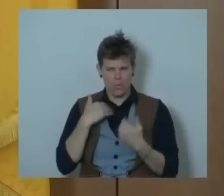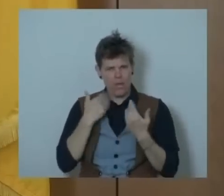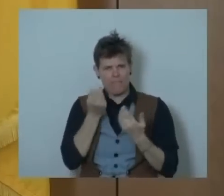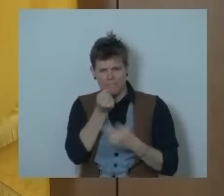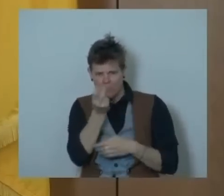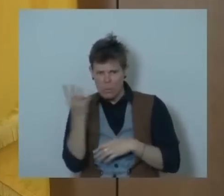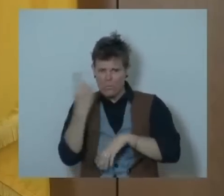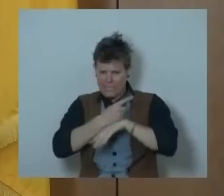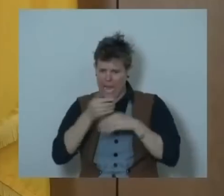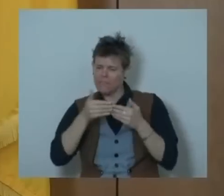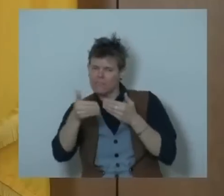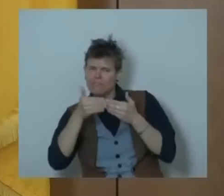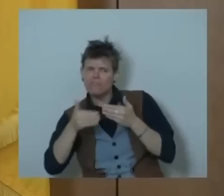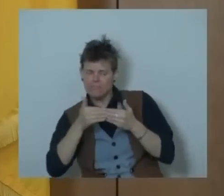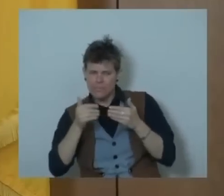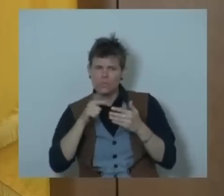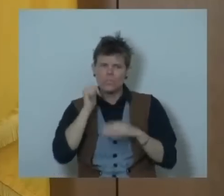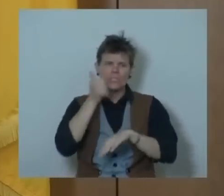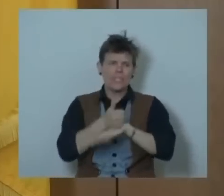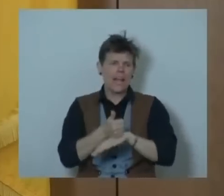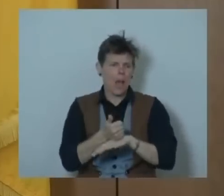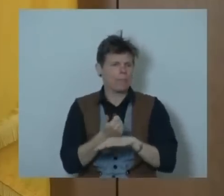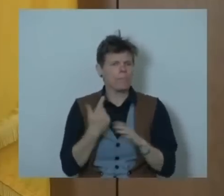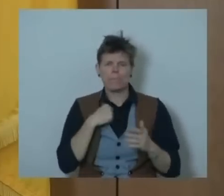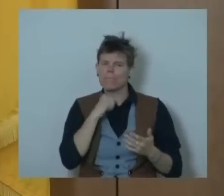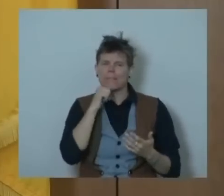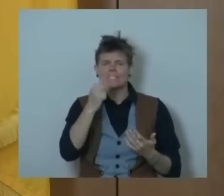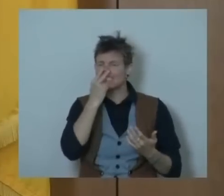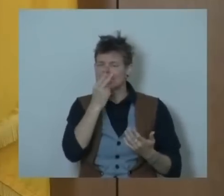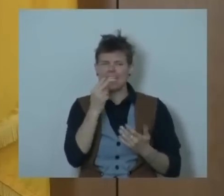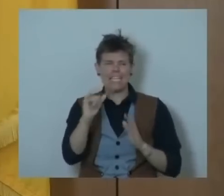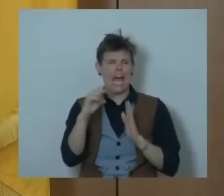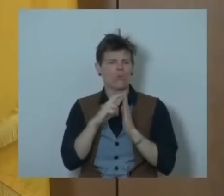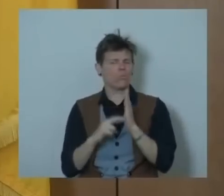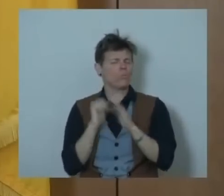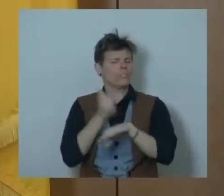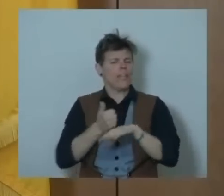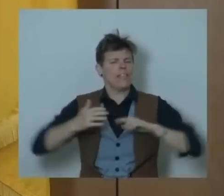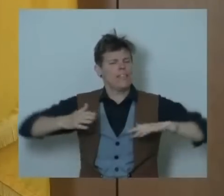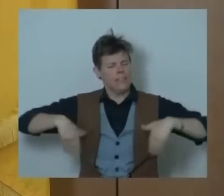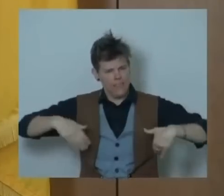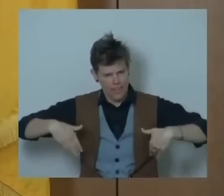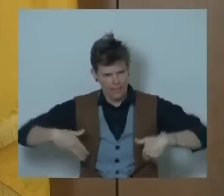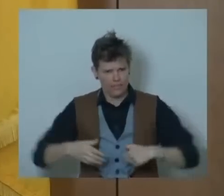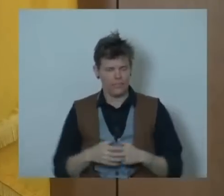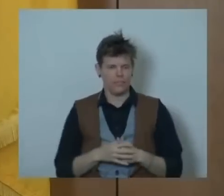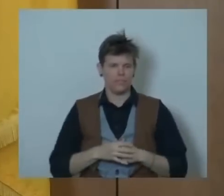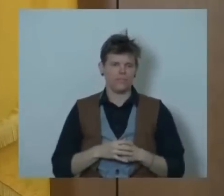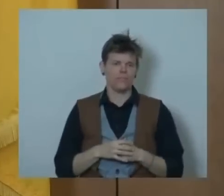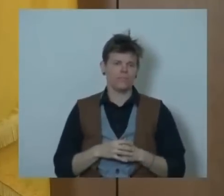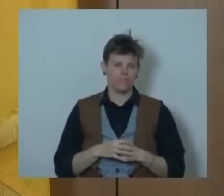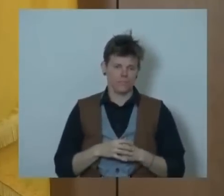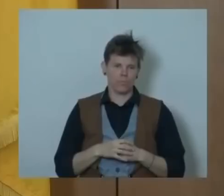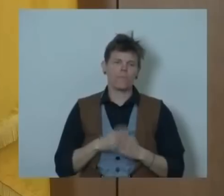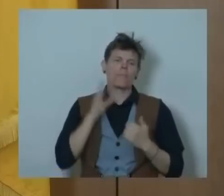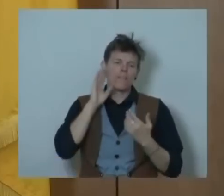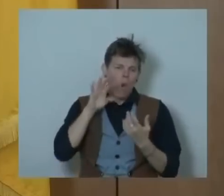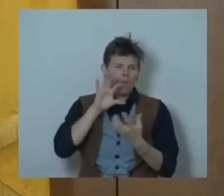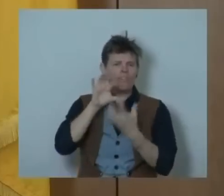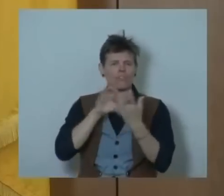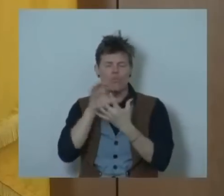real momentum there, but I do think that there was a set of very confusing reactions to